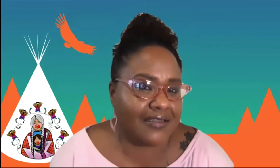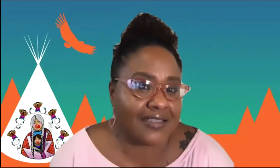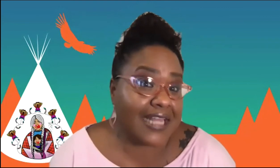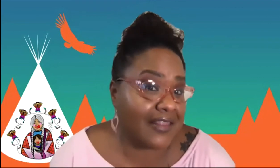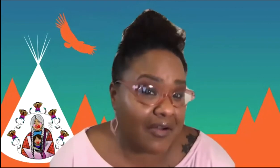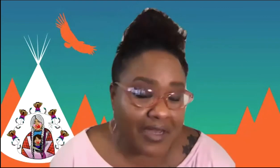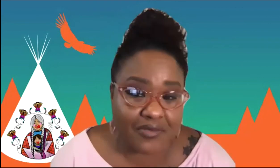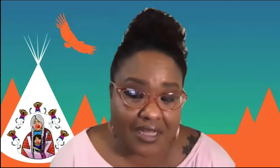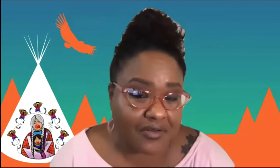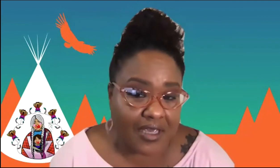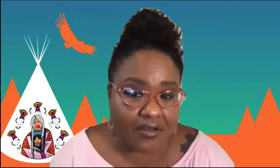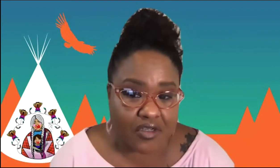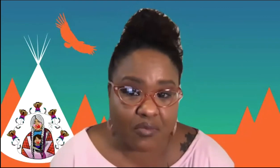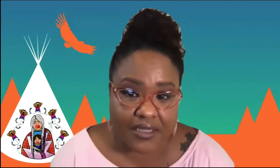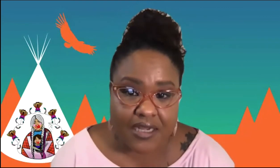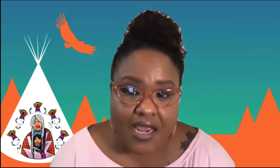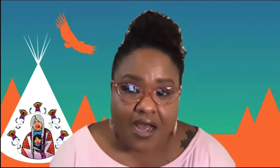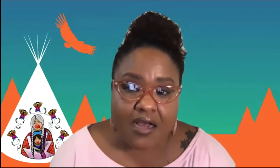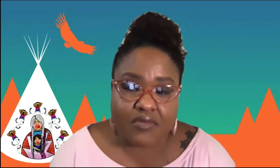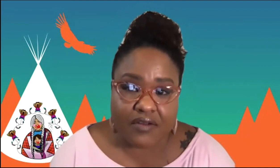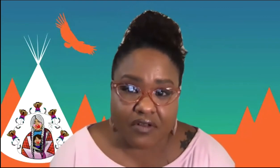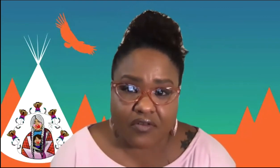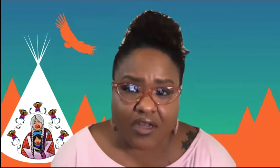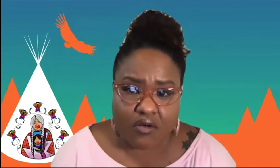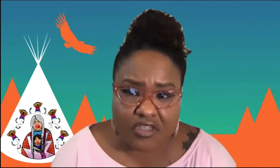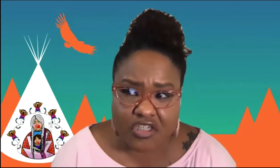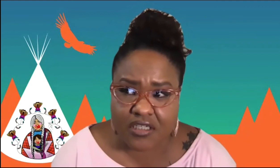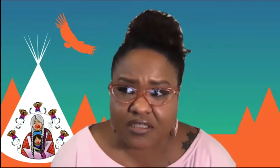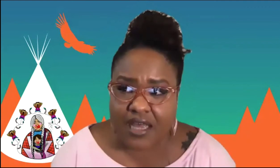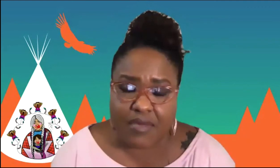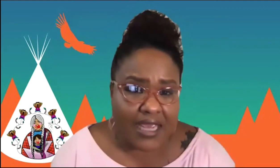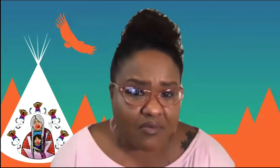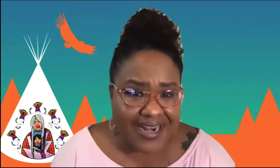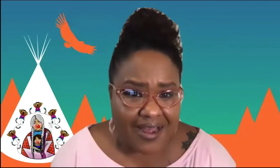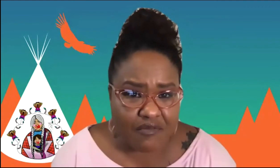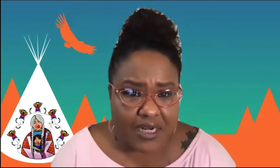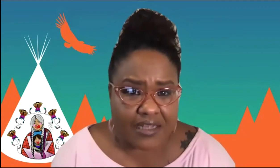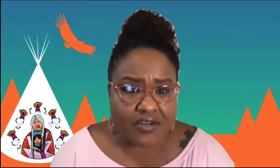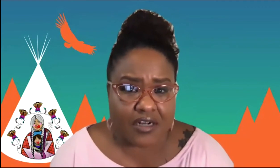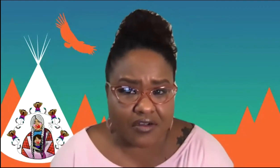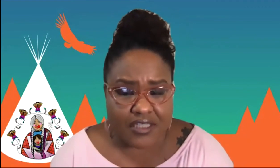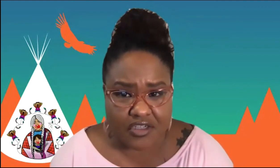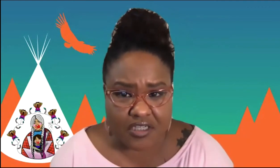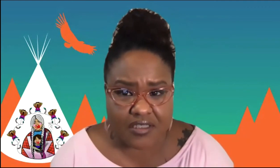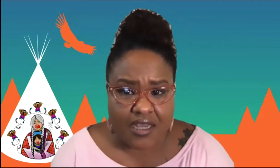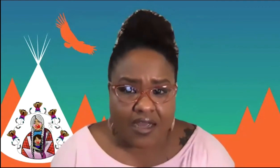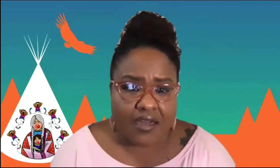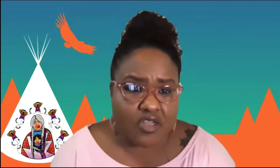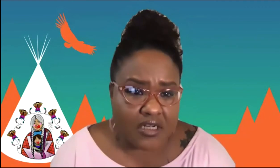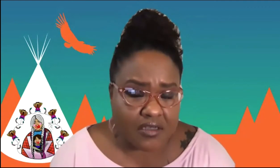if it doesn't land that way, but that's okay also. But several of you had questions that may or may not have been answered in other